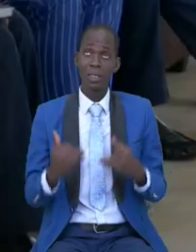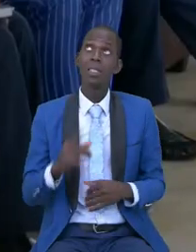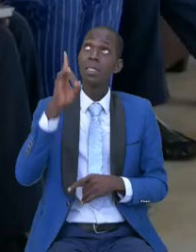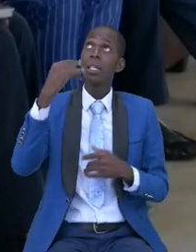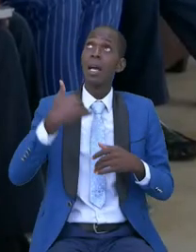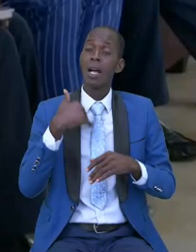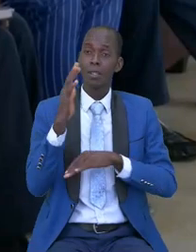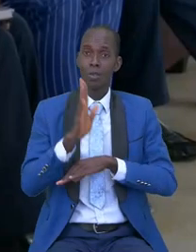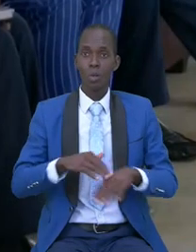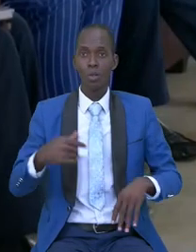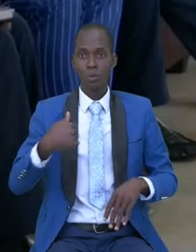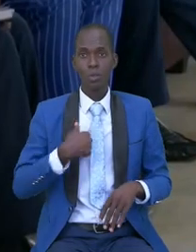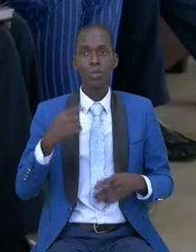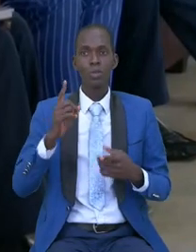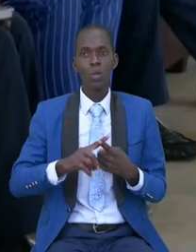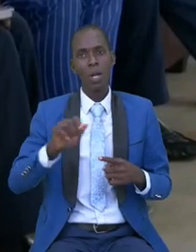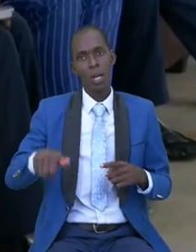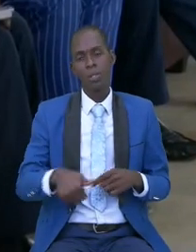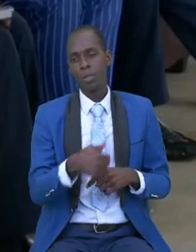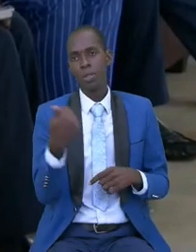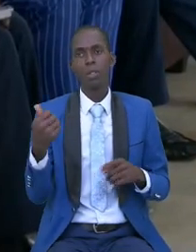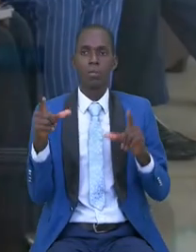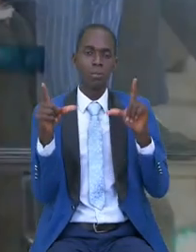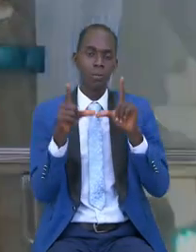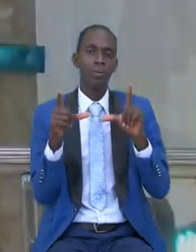I said he's called me to another level.